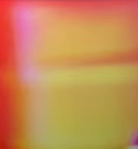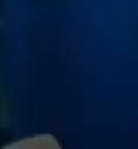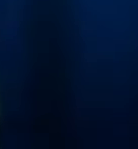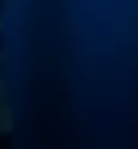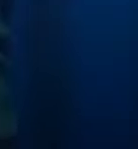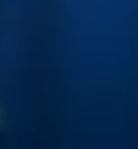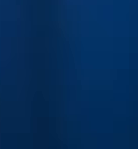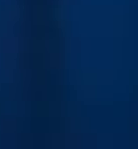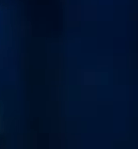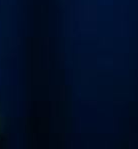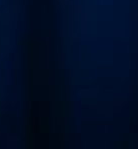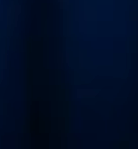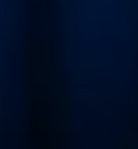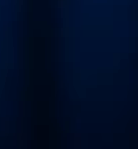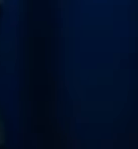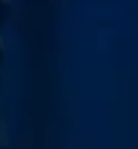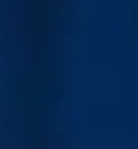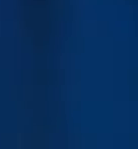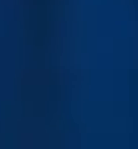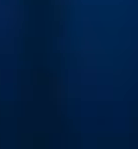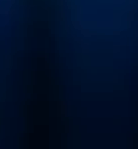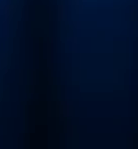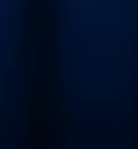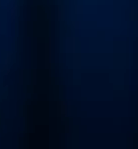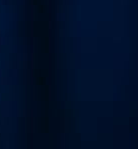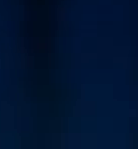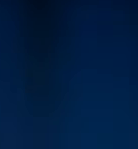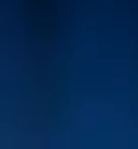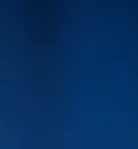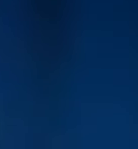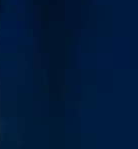Thank you. Well, thank you very much.